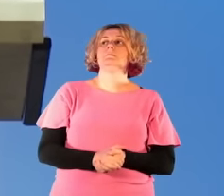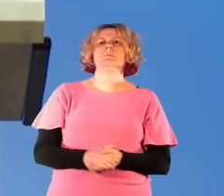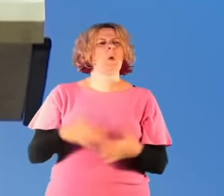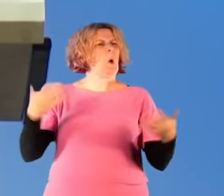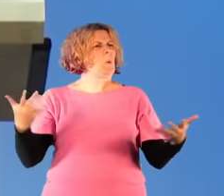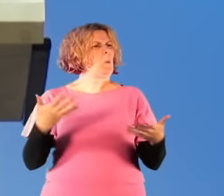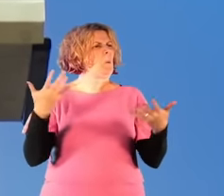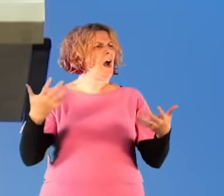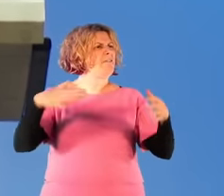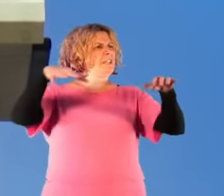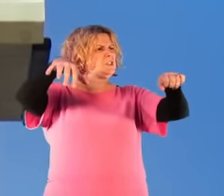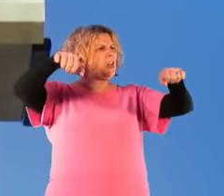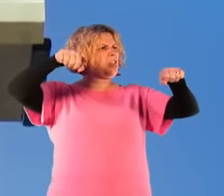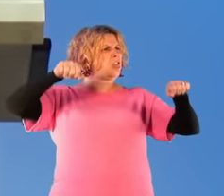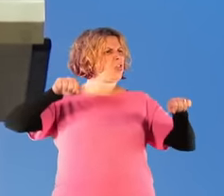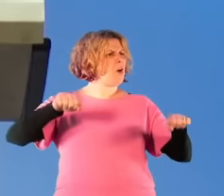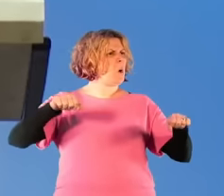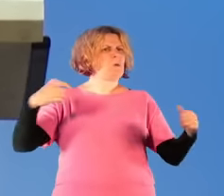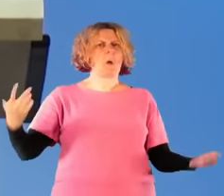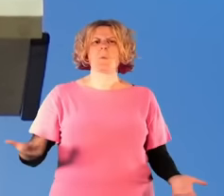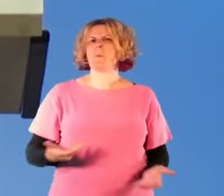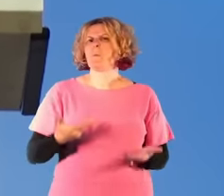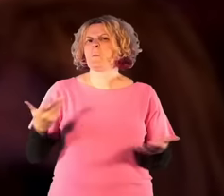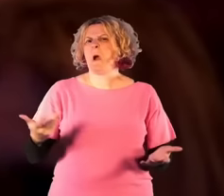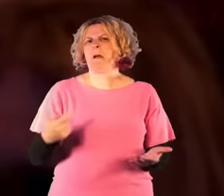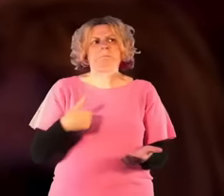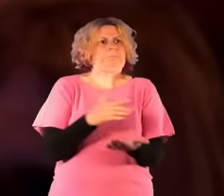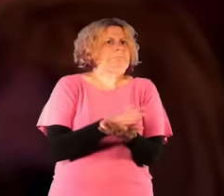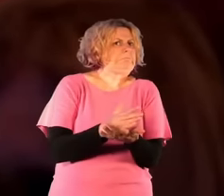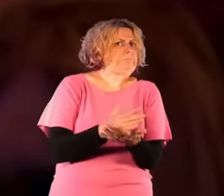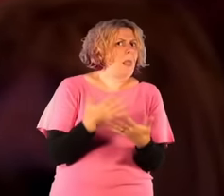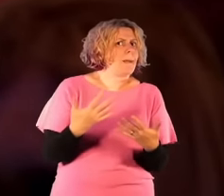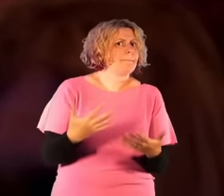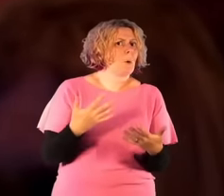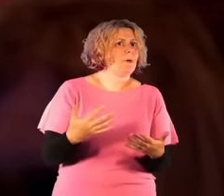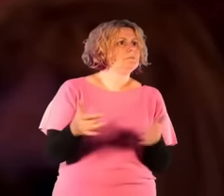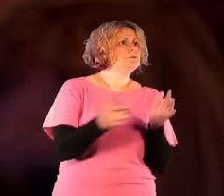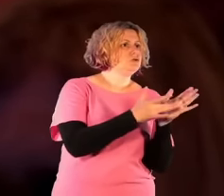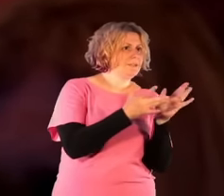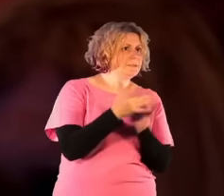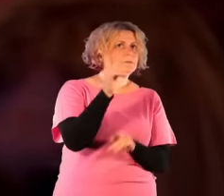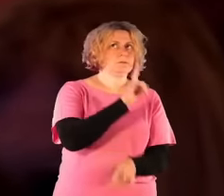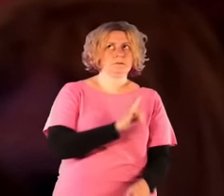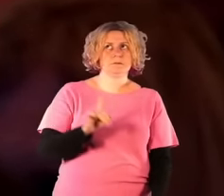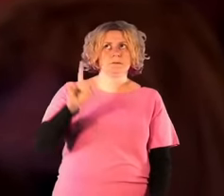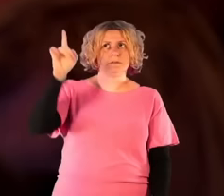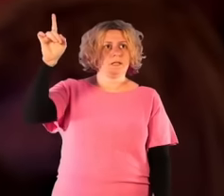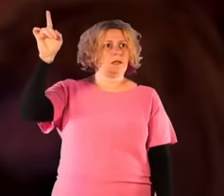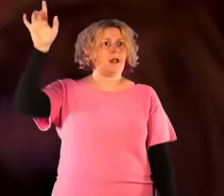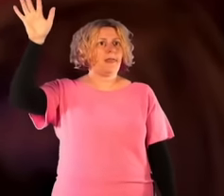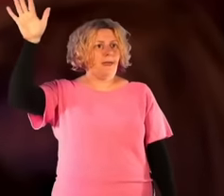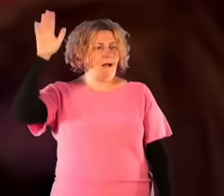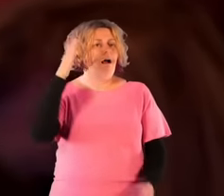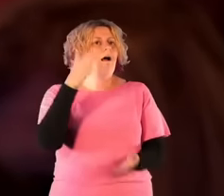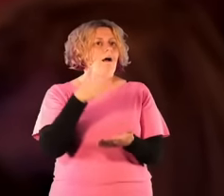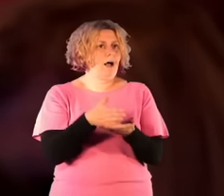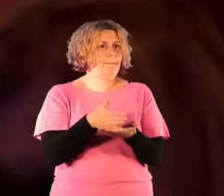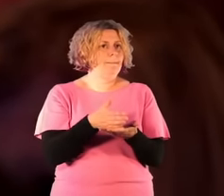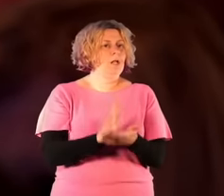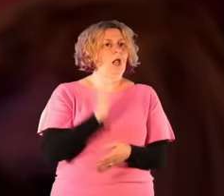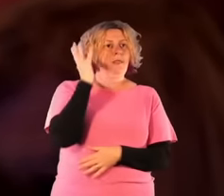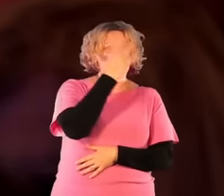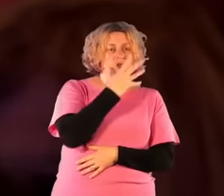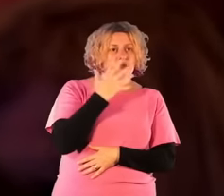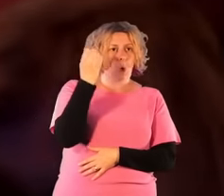where it is at the moment. It's in a real place. It's where Jesus went after his ascension. It's where the souls of the departed saints are. But